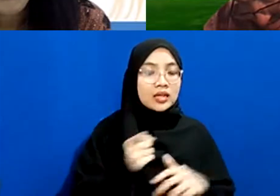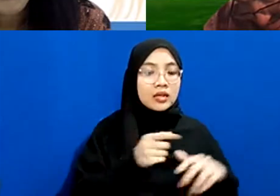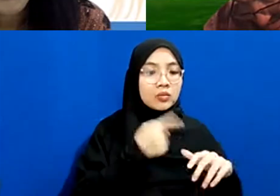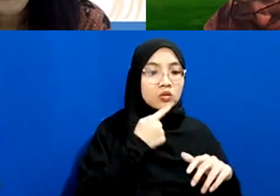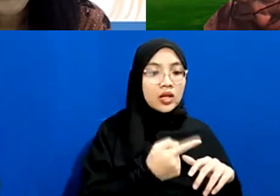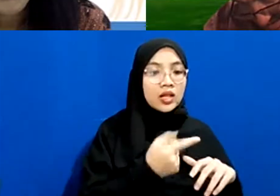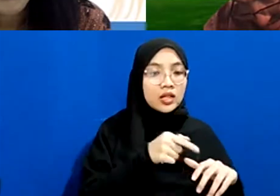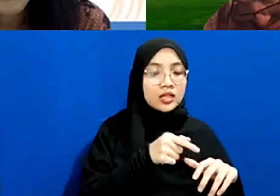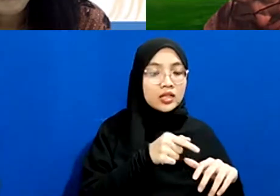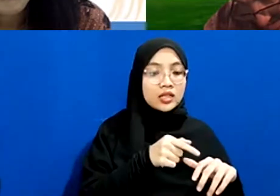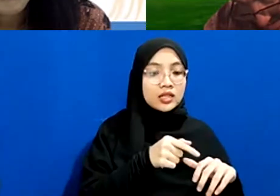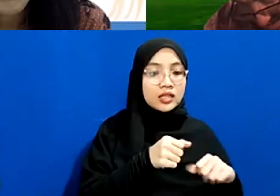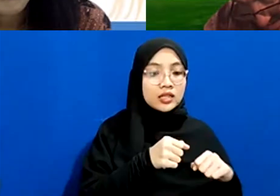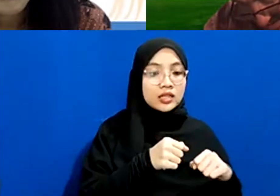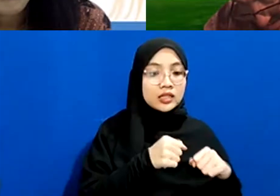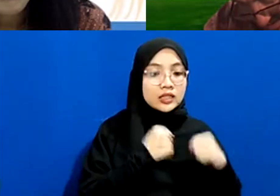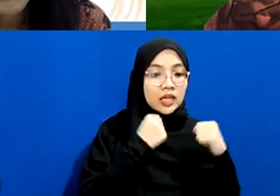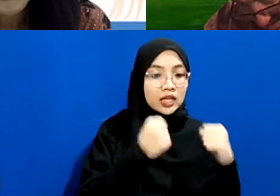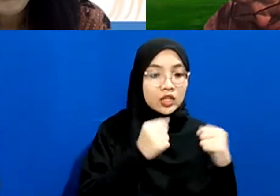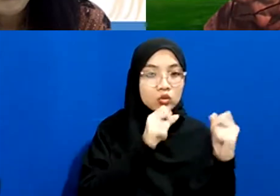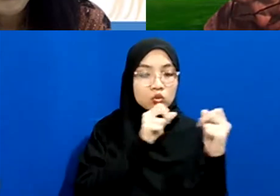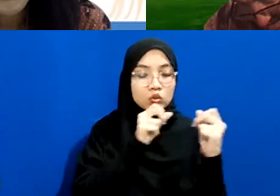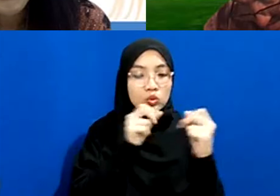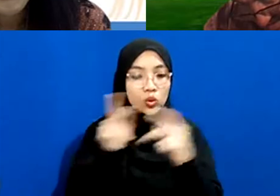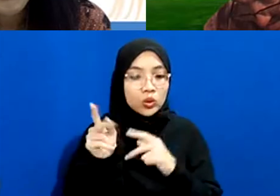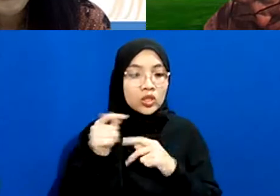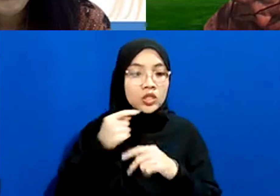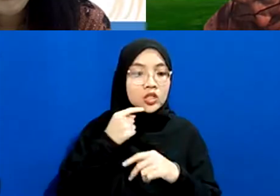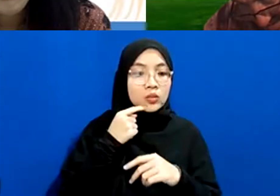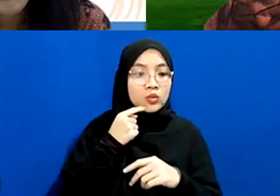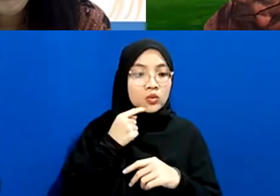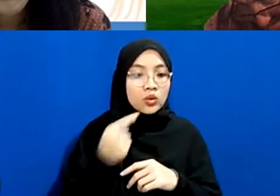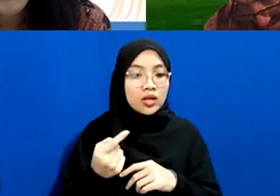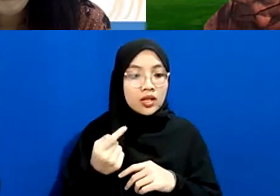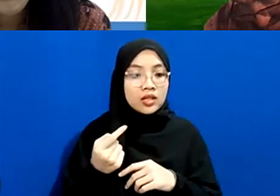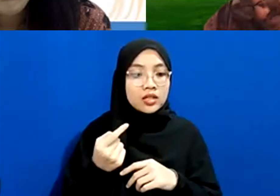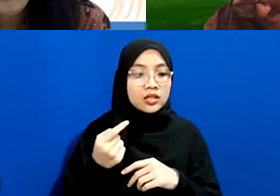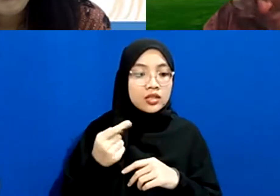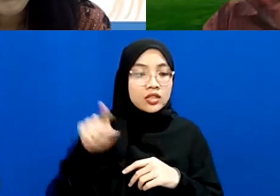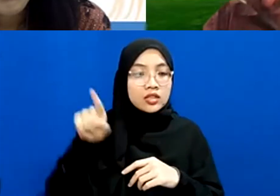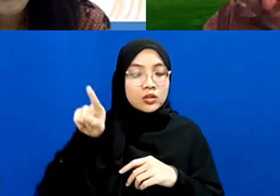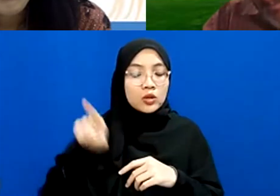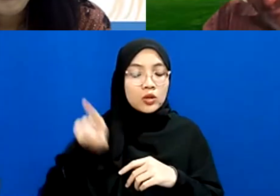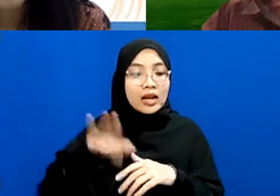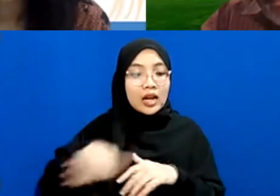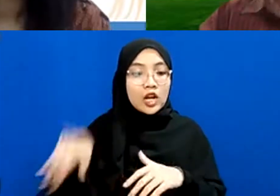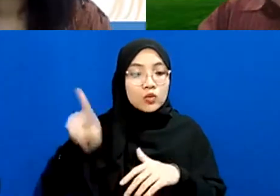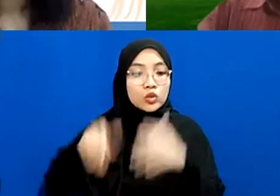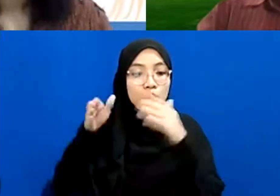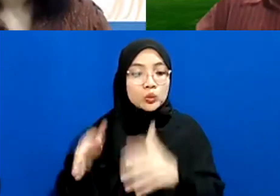focus on special needs students or teachers, but the full spectrum of education. Thank you very